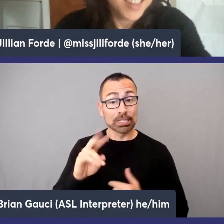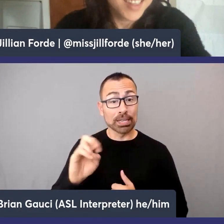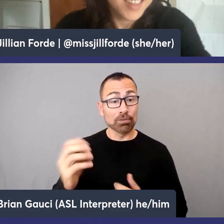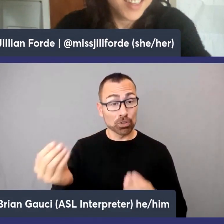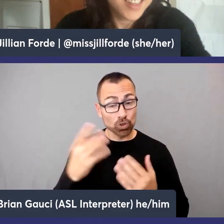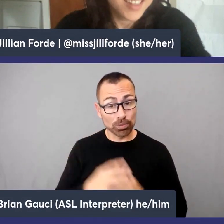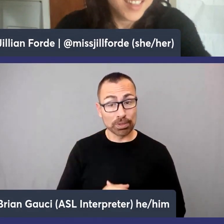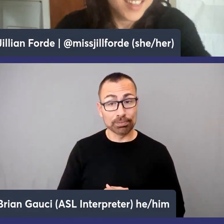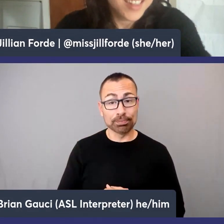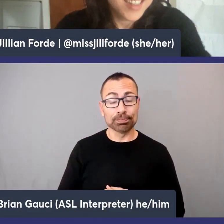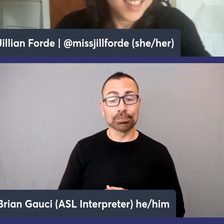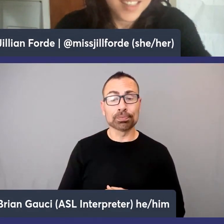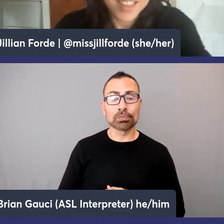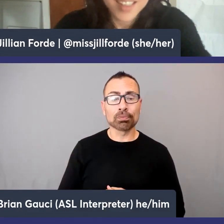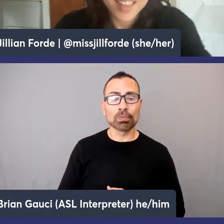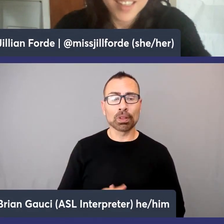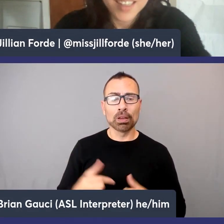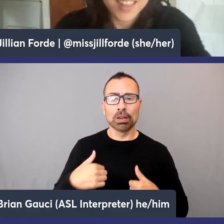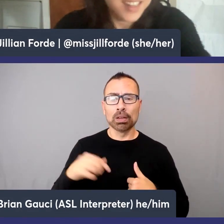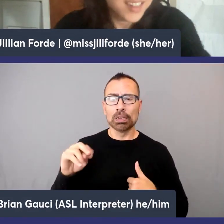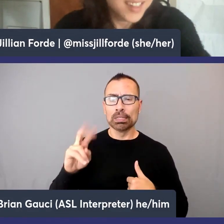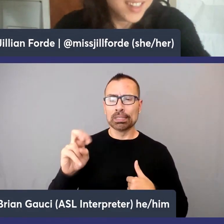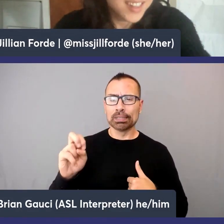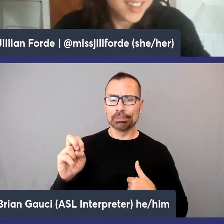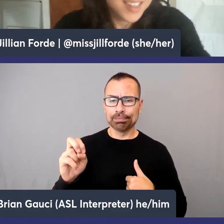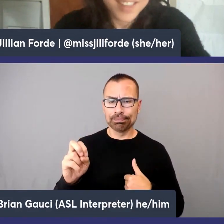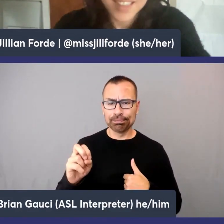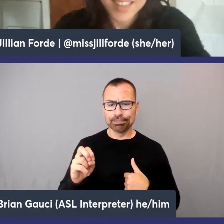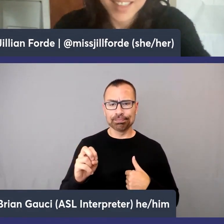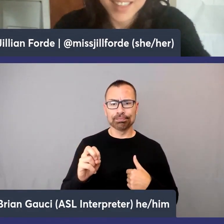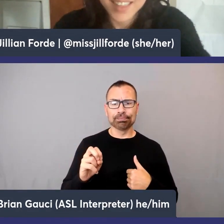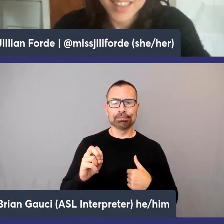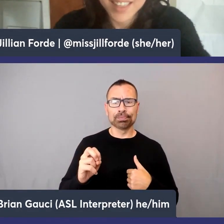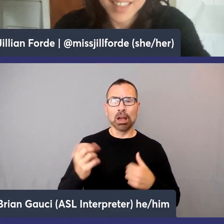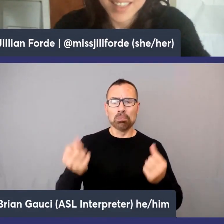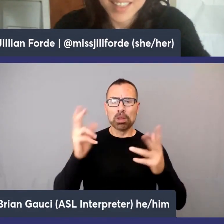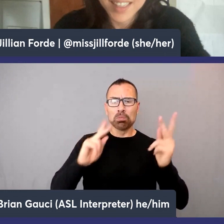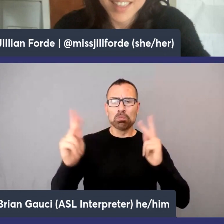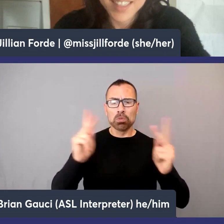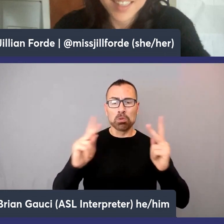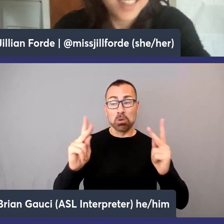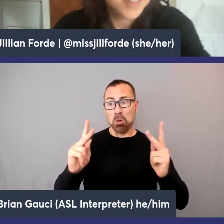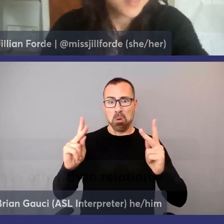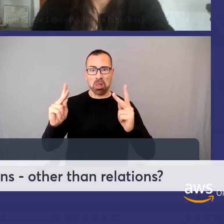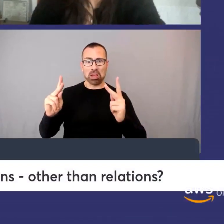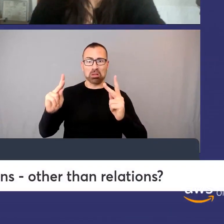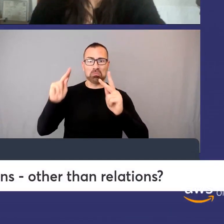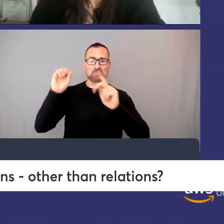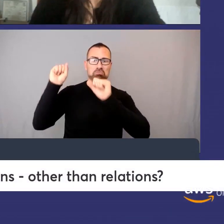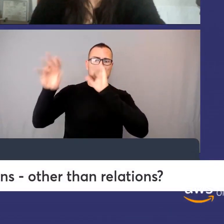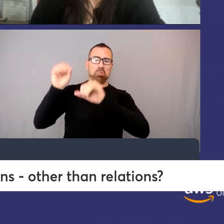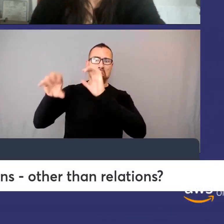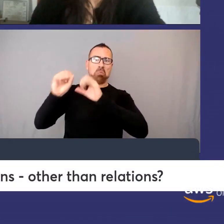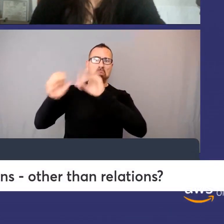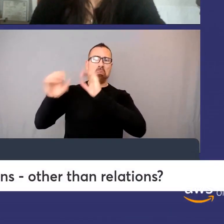times people use it as well for like I just put a bunch of data in, but I don't 100% know what that data looks like.